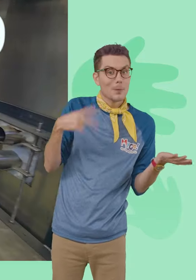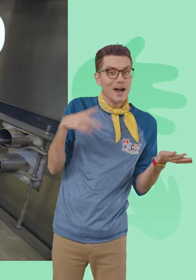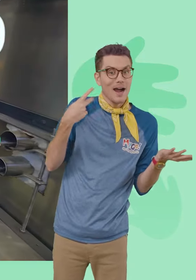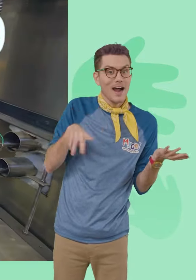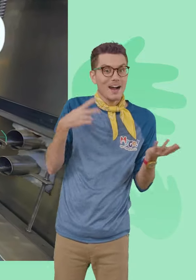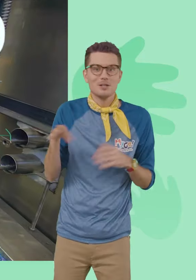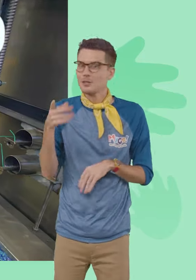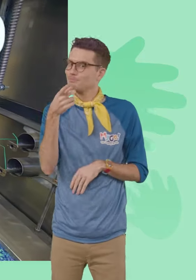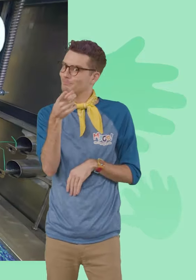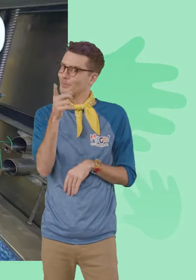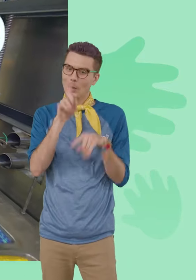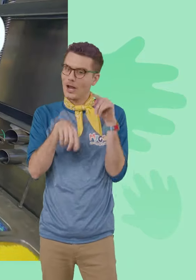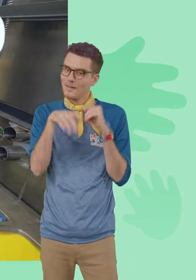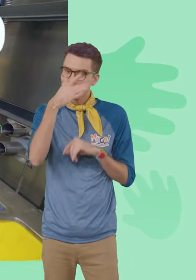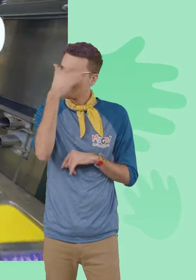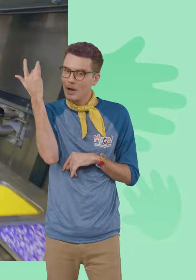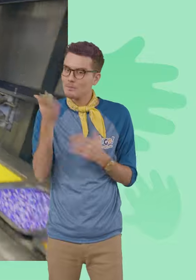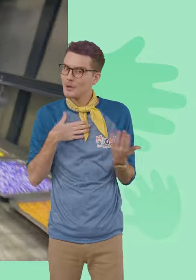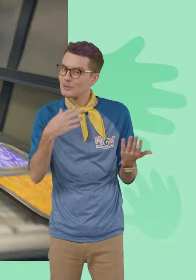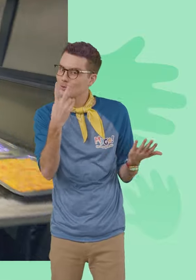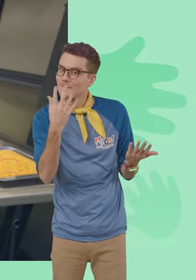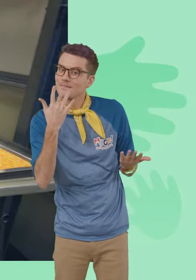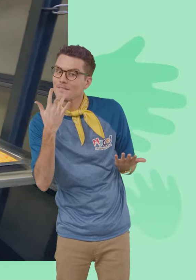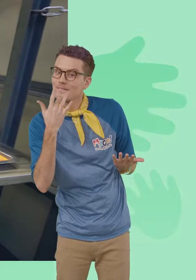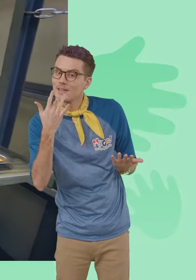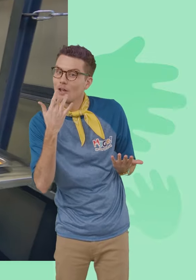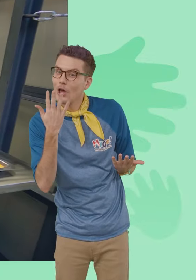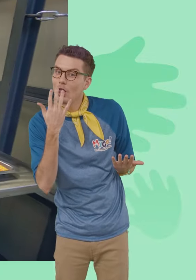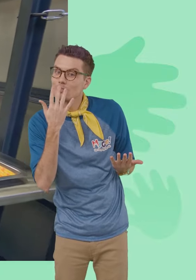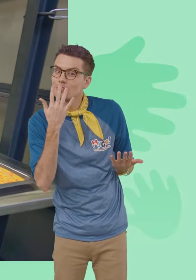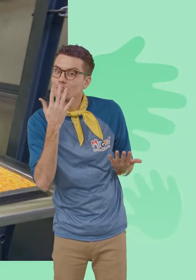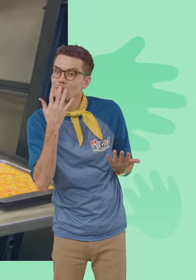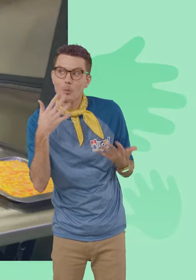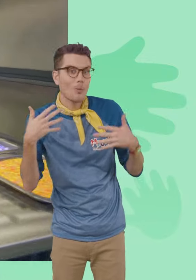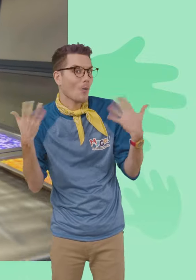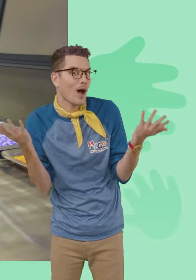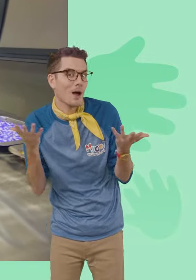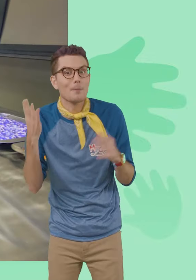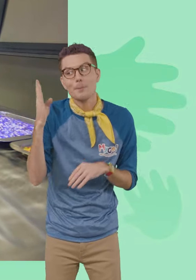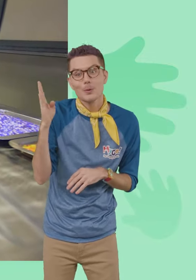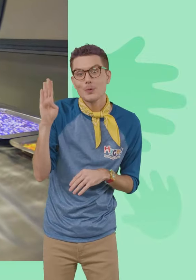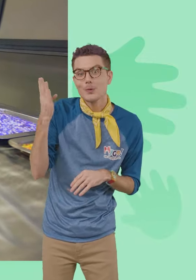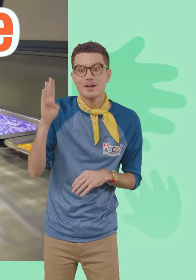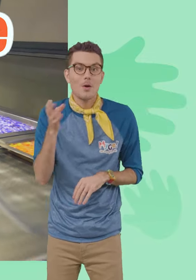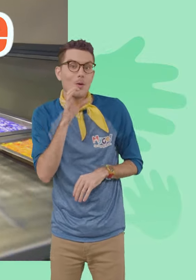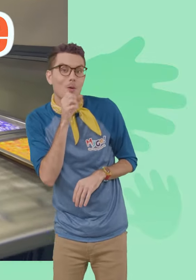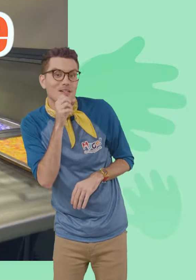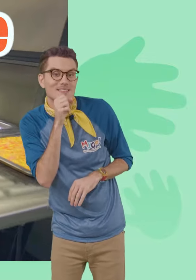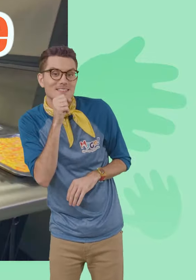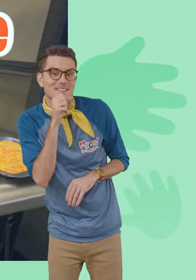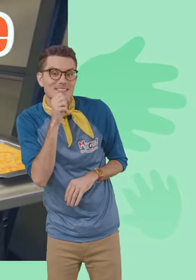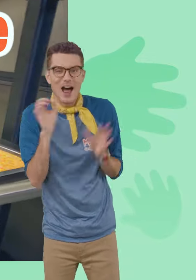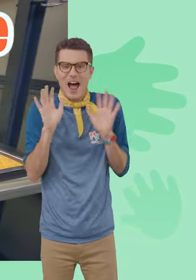purple. Oh, and you can't forget about my two favorite colors, blue and